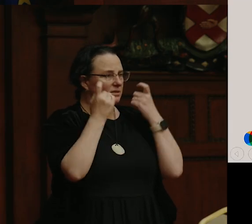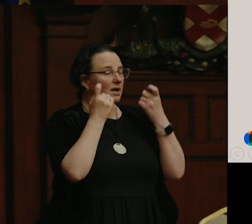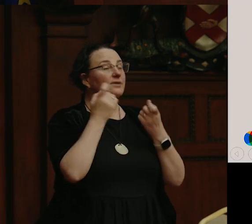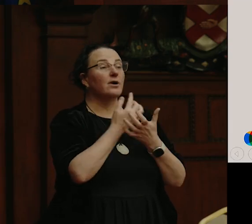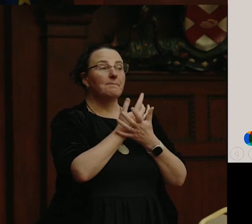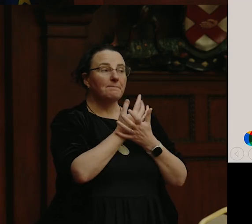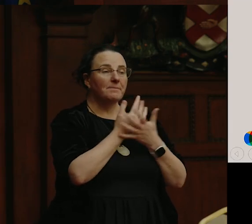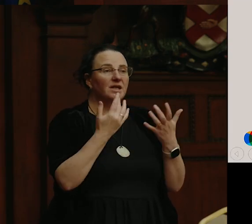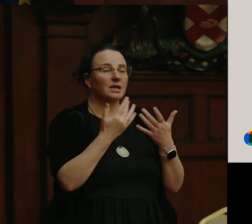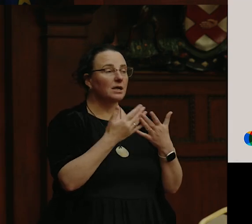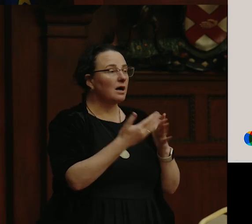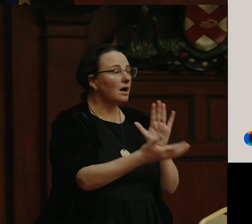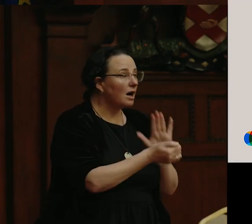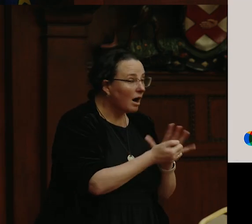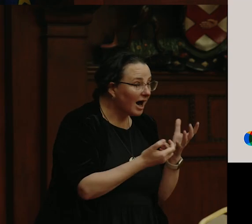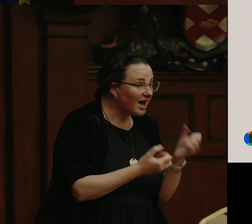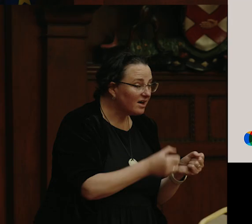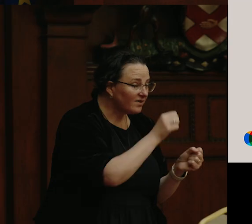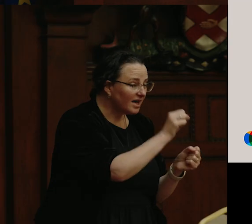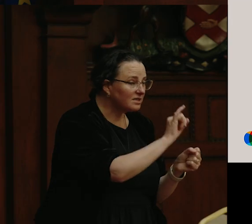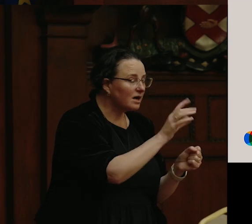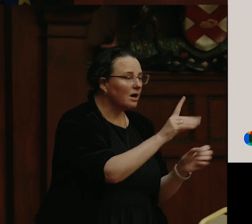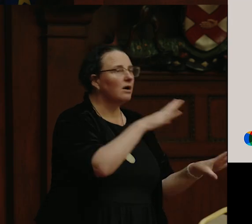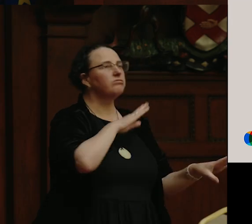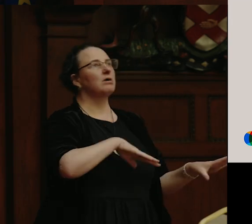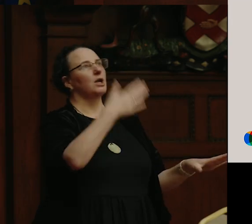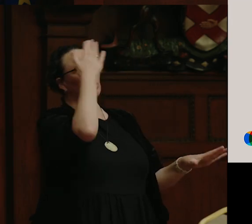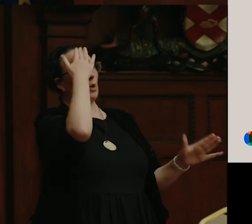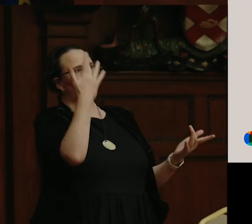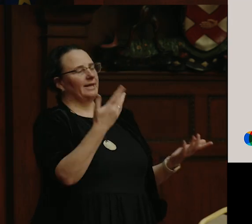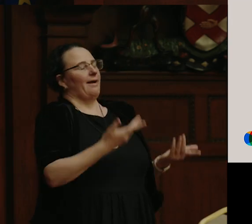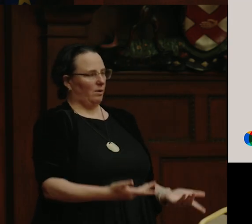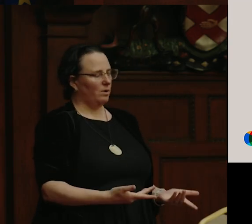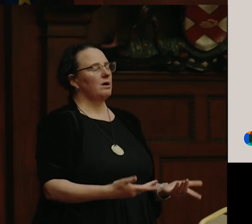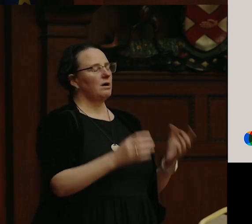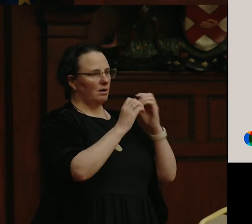did actually bring relief, but it didn't necessarily resolve